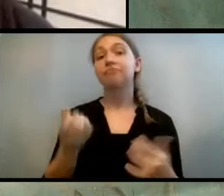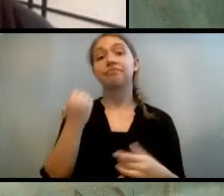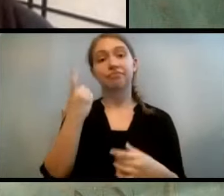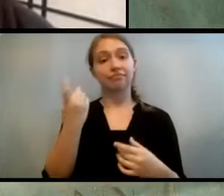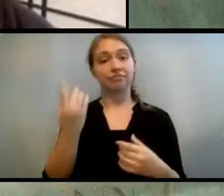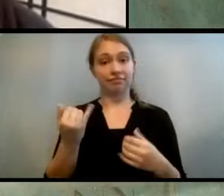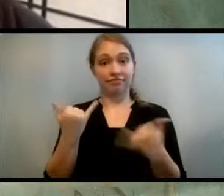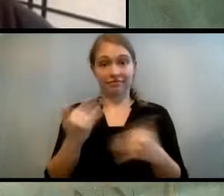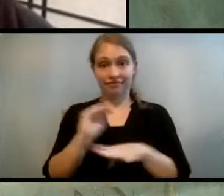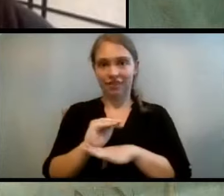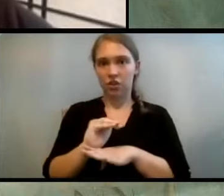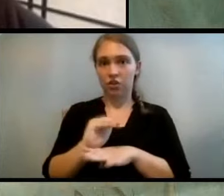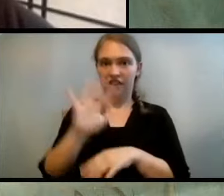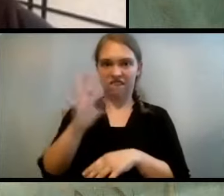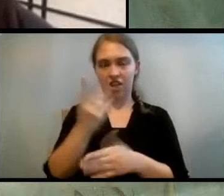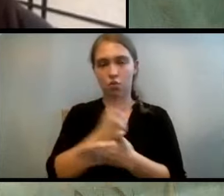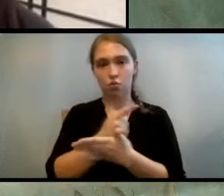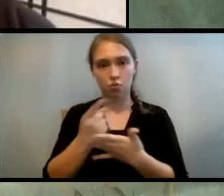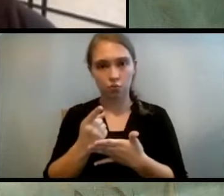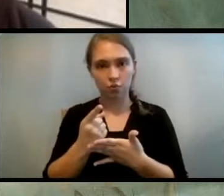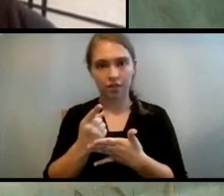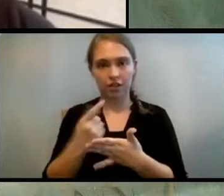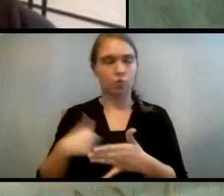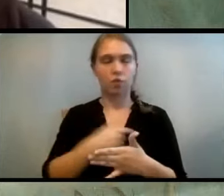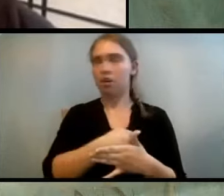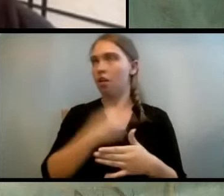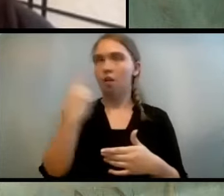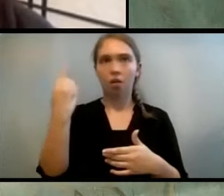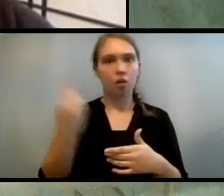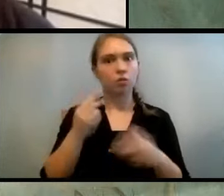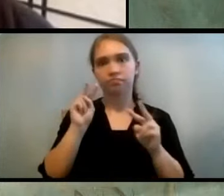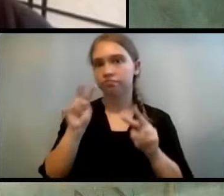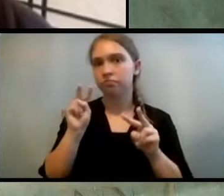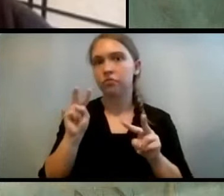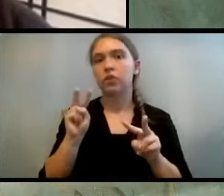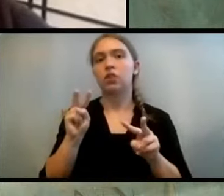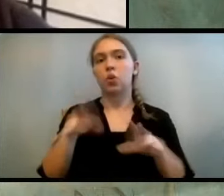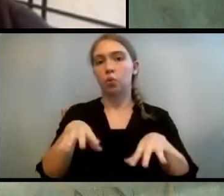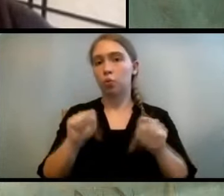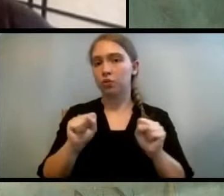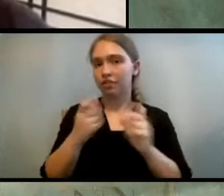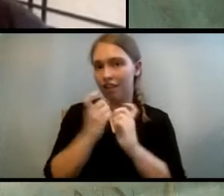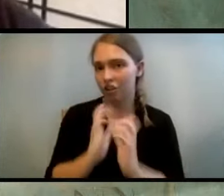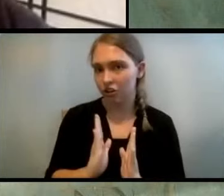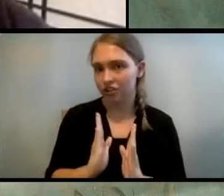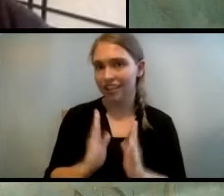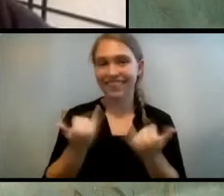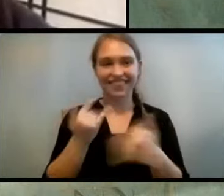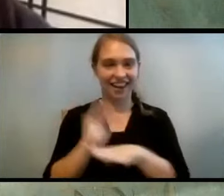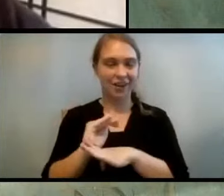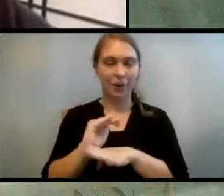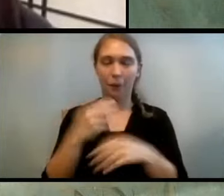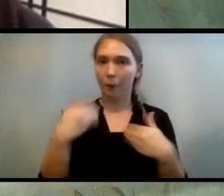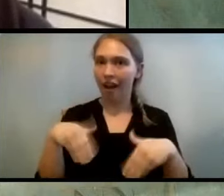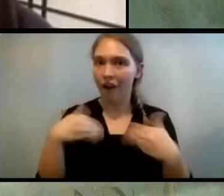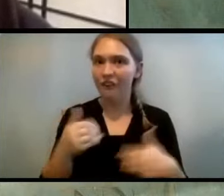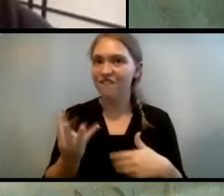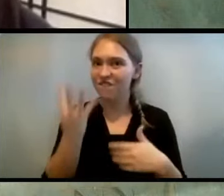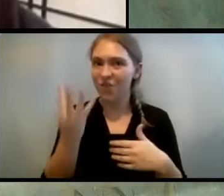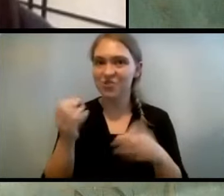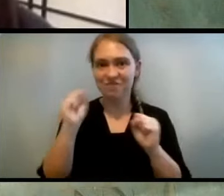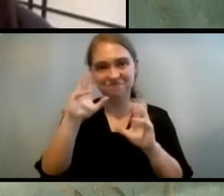to the workshop is always a highly anticipated week, and the fact that we have four amazing editors with us tonight is